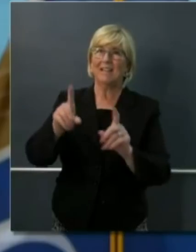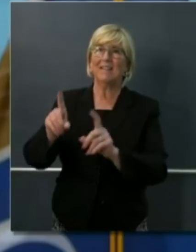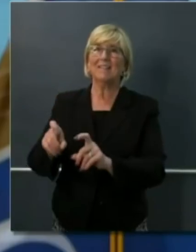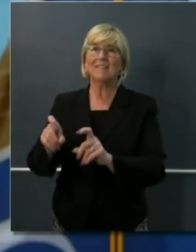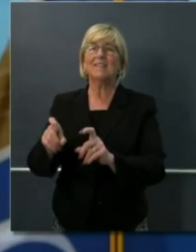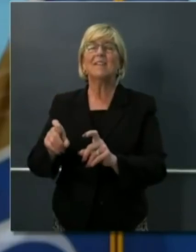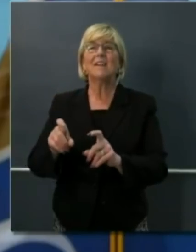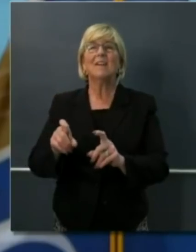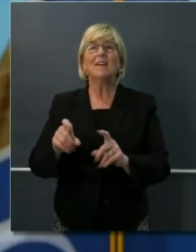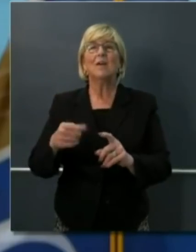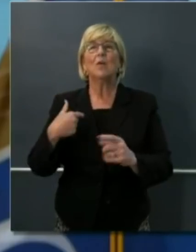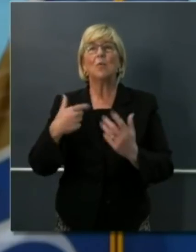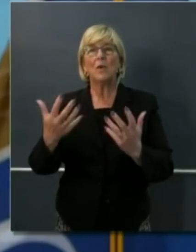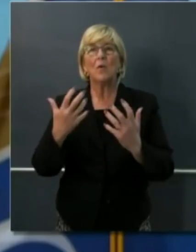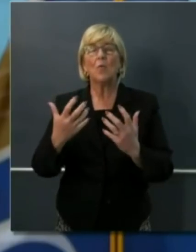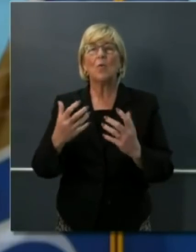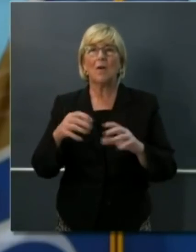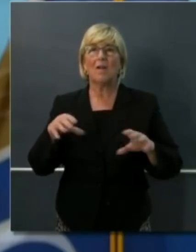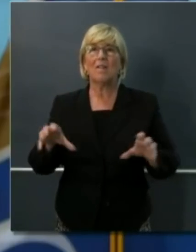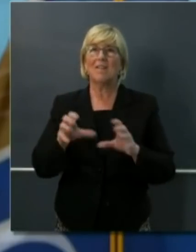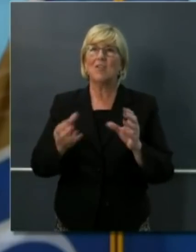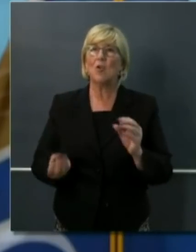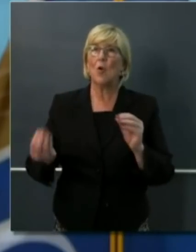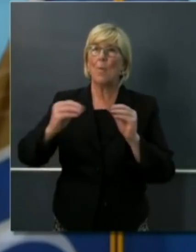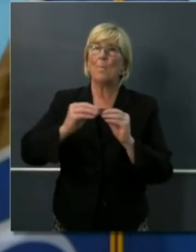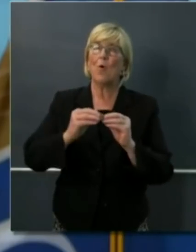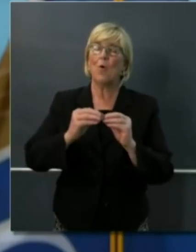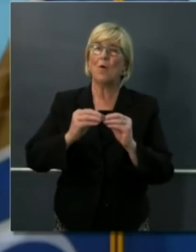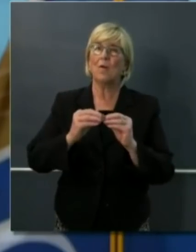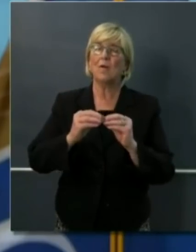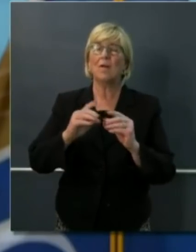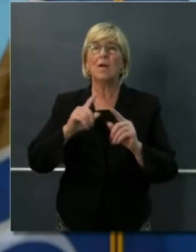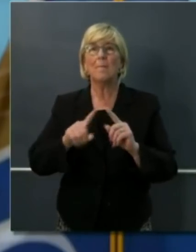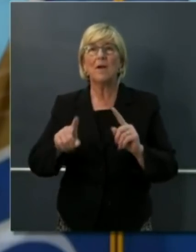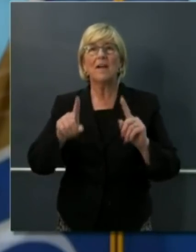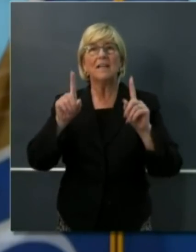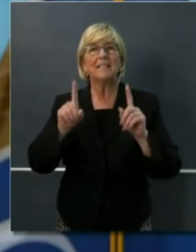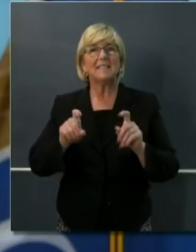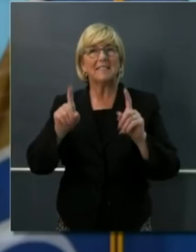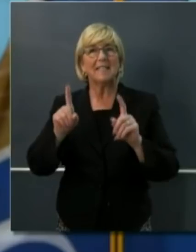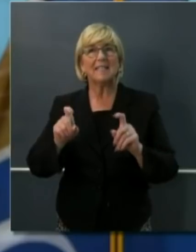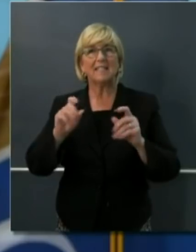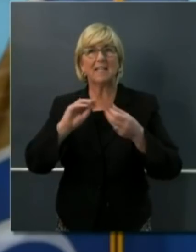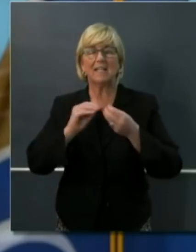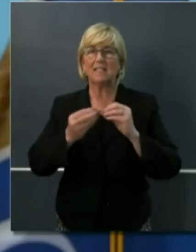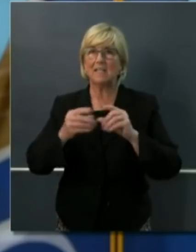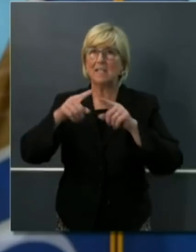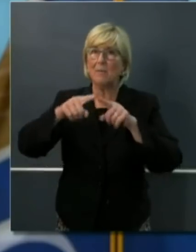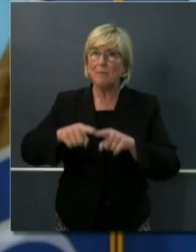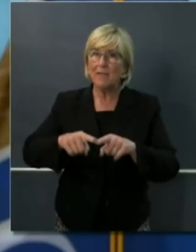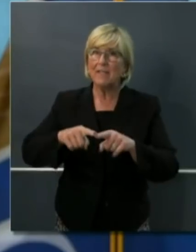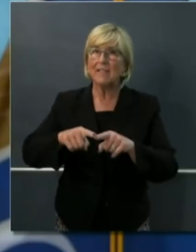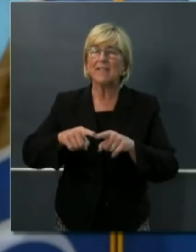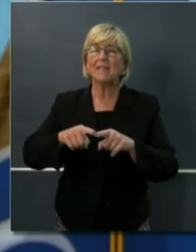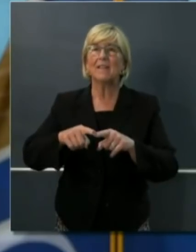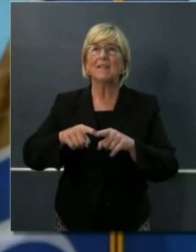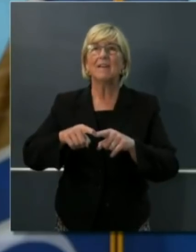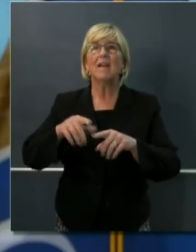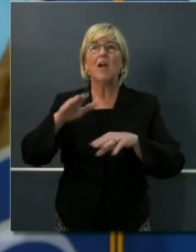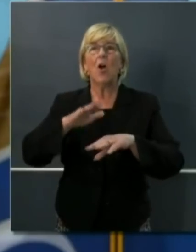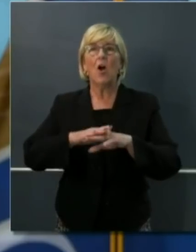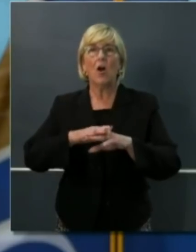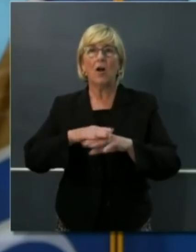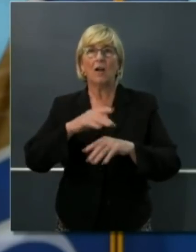capacity to deliver those tests. But again, our testing numbers are predicated on more traditional PCR tests